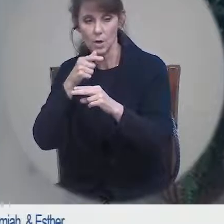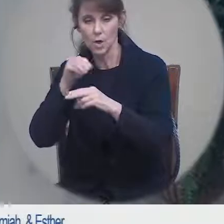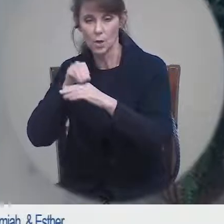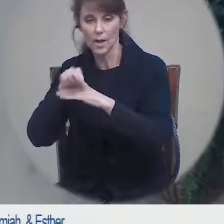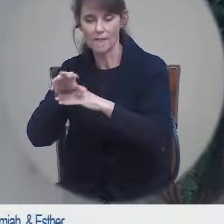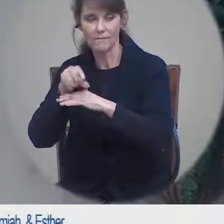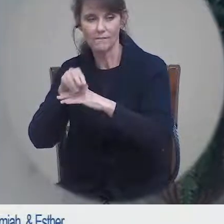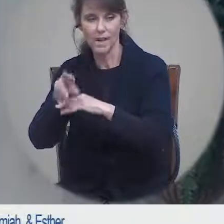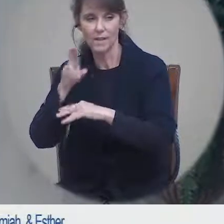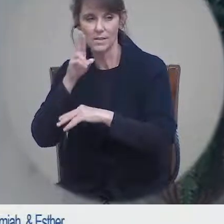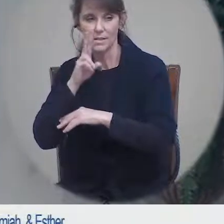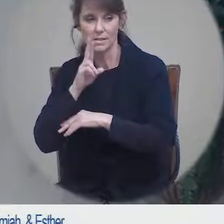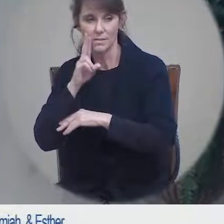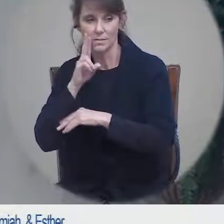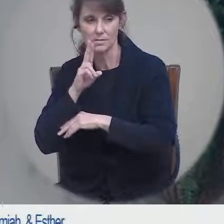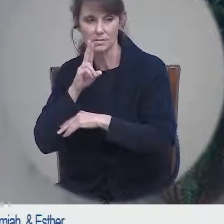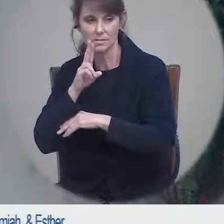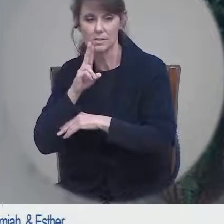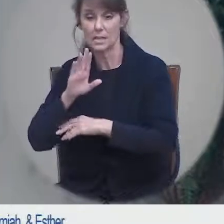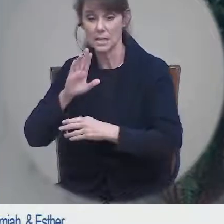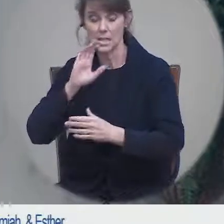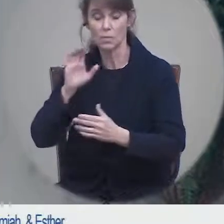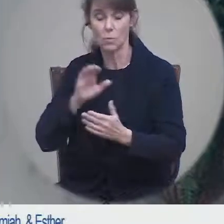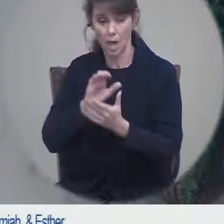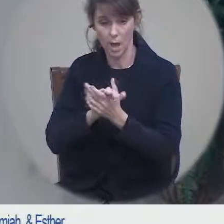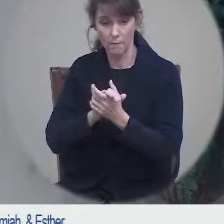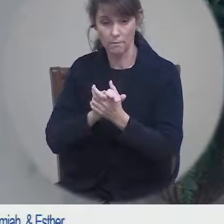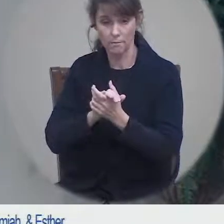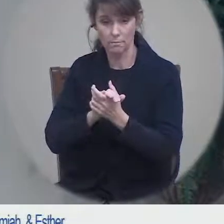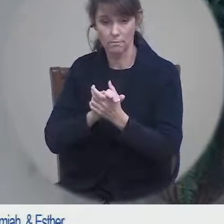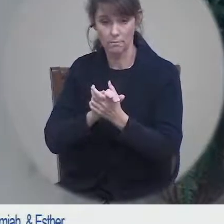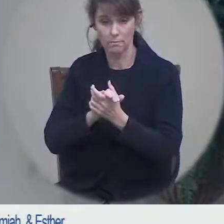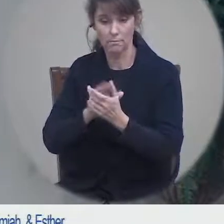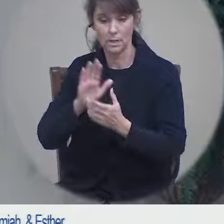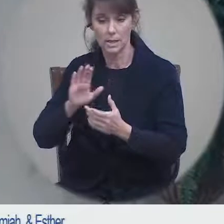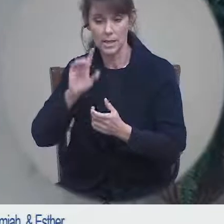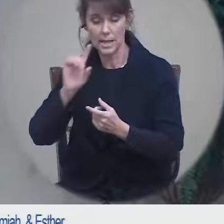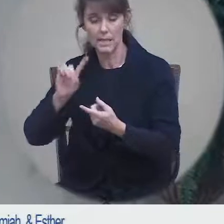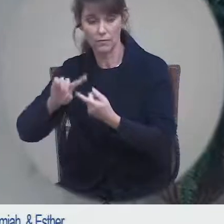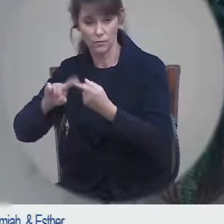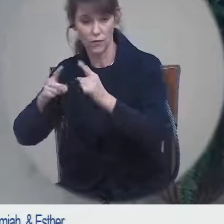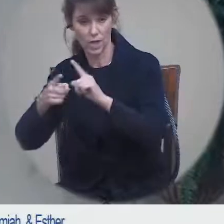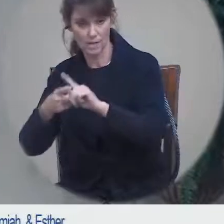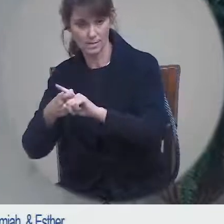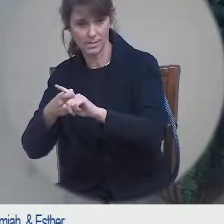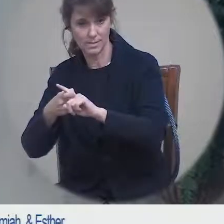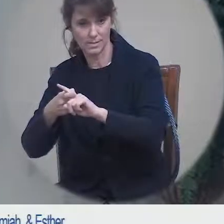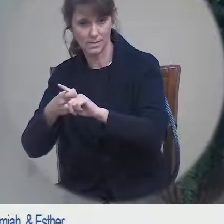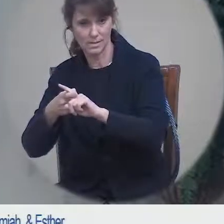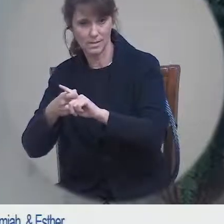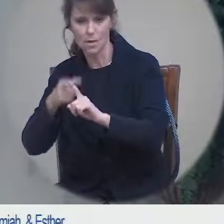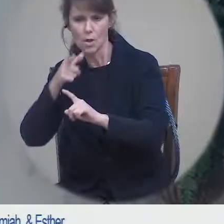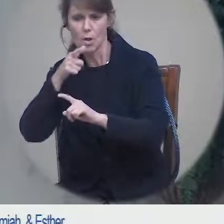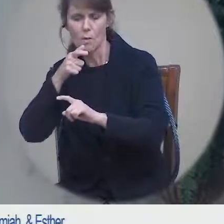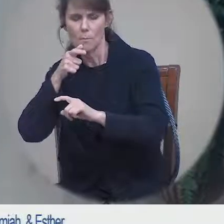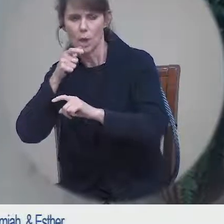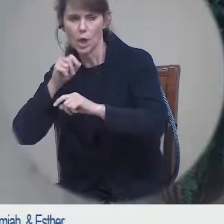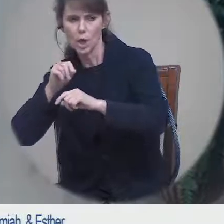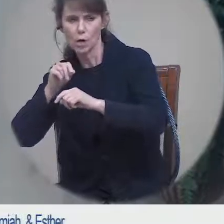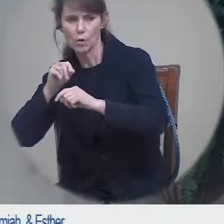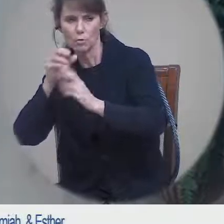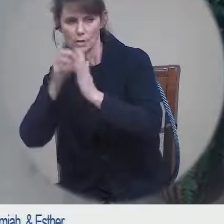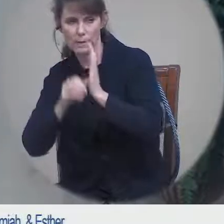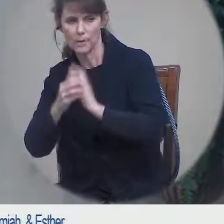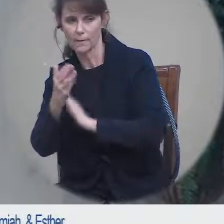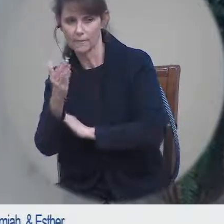I mean, we still have Zeresh, his wife. We still have his friends. But who gives him the counsel in verse 15 of chapter